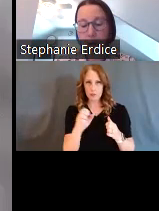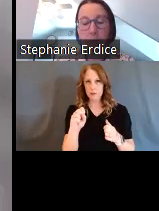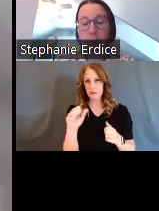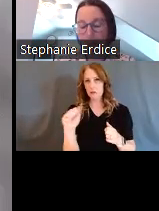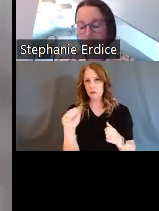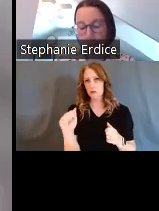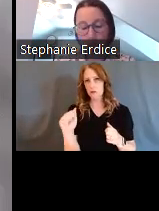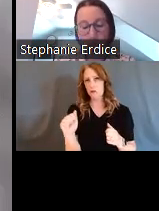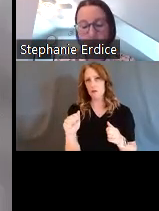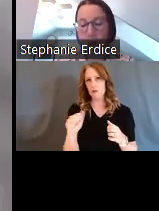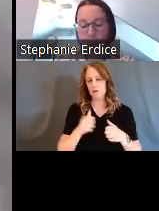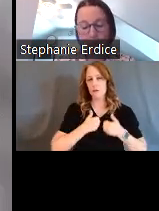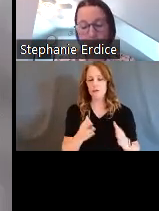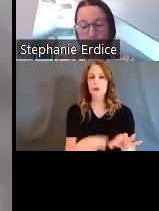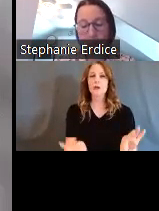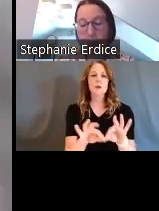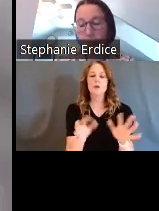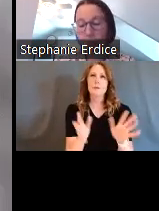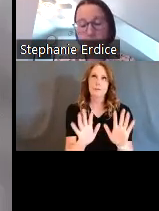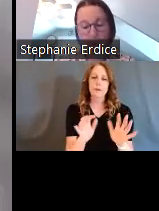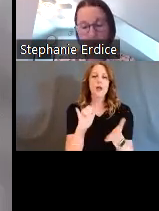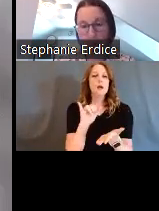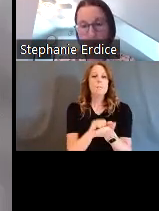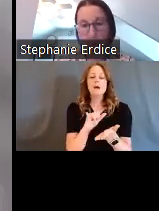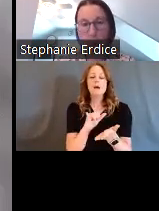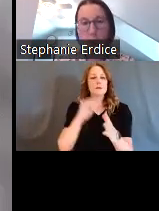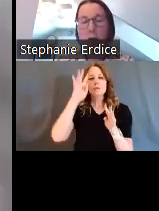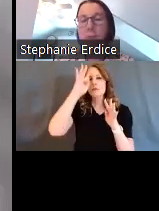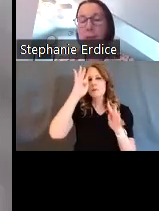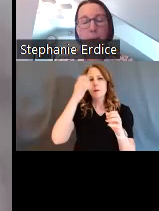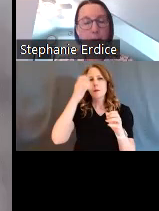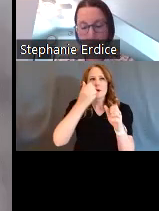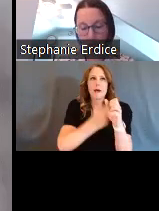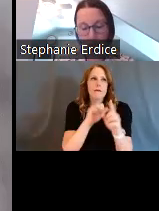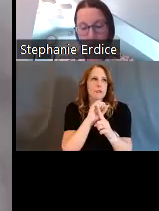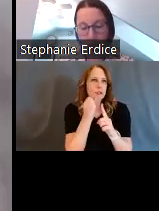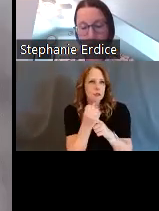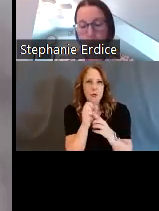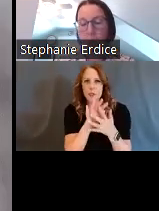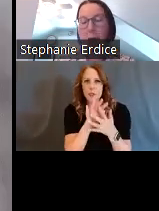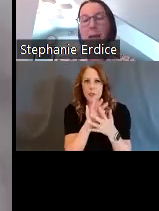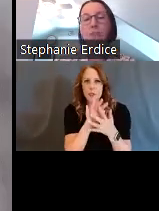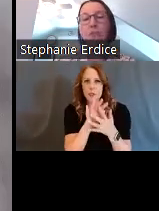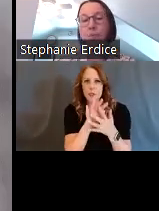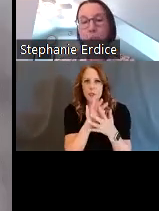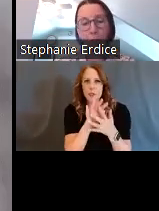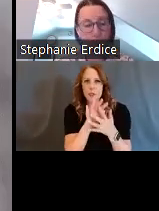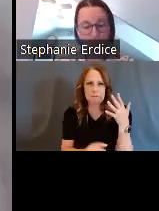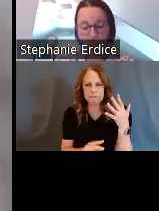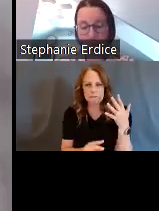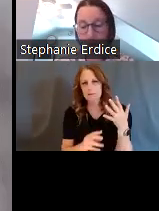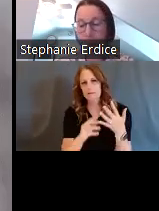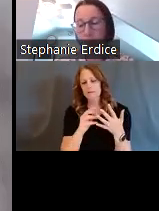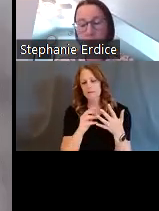It's impossible to come up with every scenario that could be an ethical challenge. And as soon as